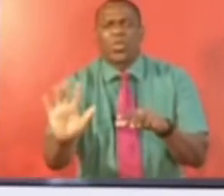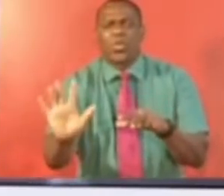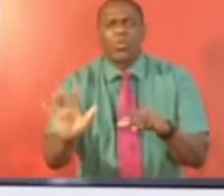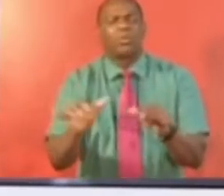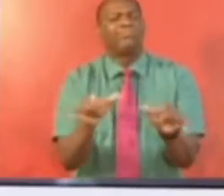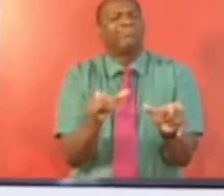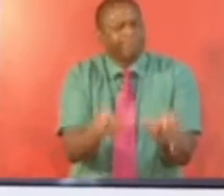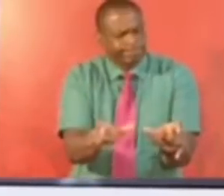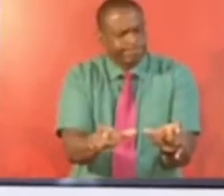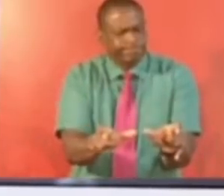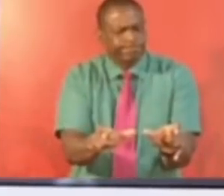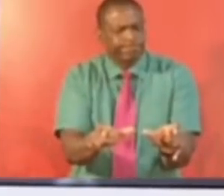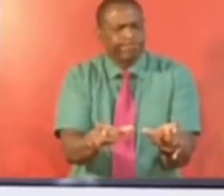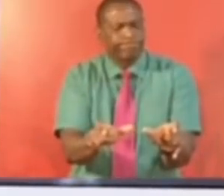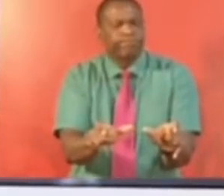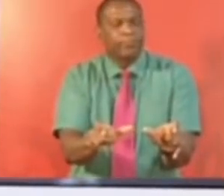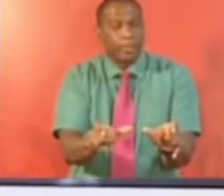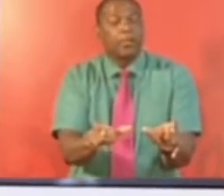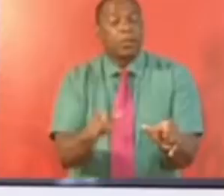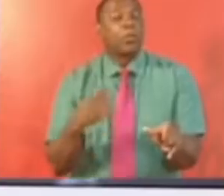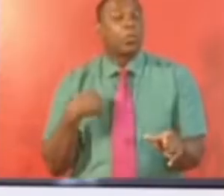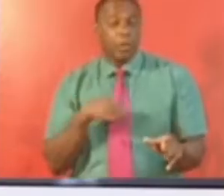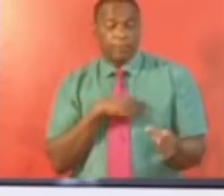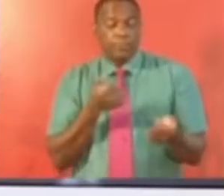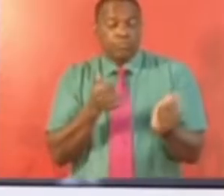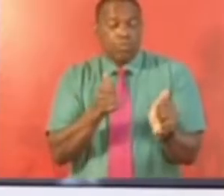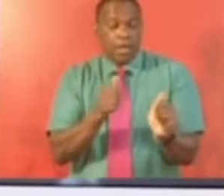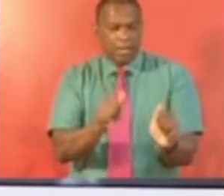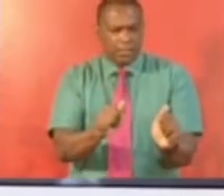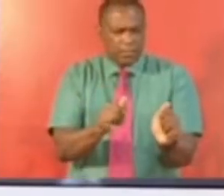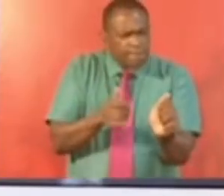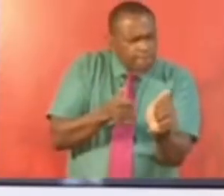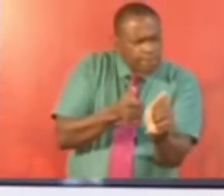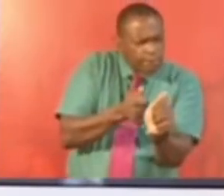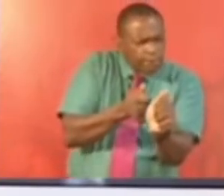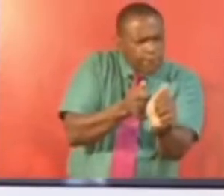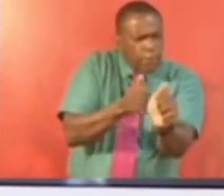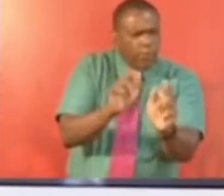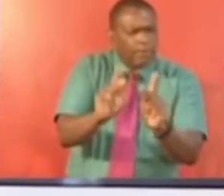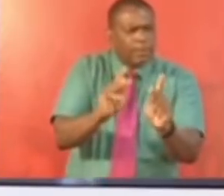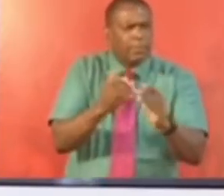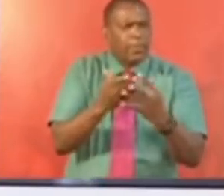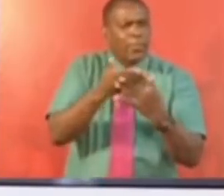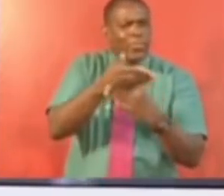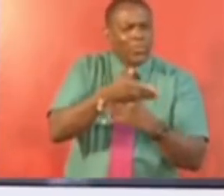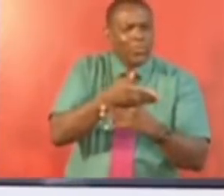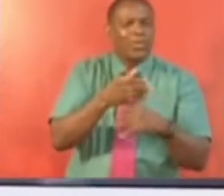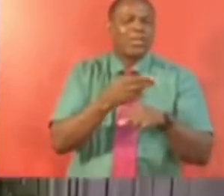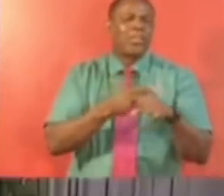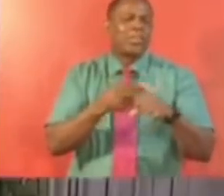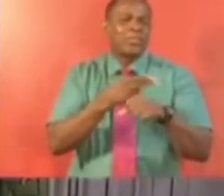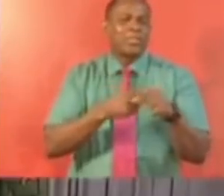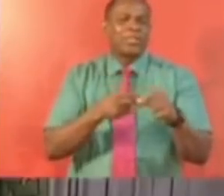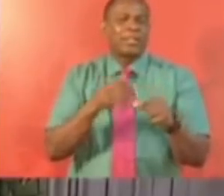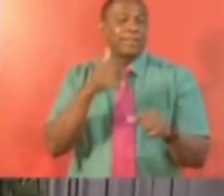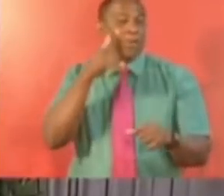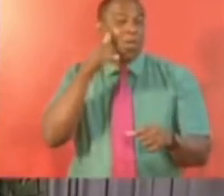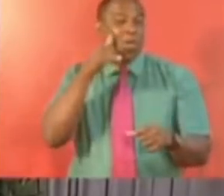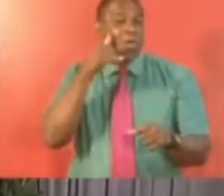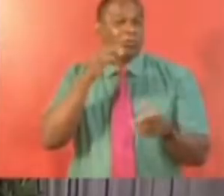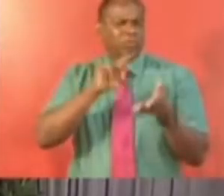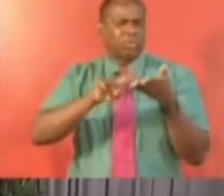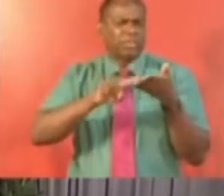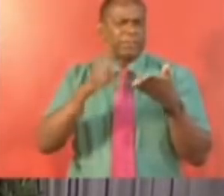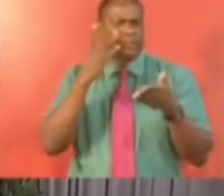as well through mobile phones to ensure that persons stay and abide by the home quarantine. Thank you, Candace. Thank you very much.